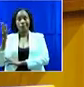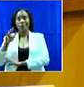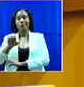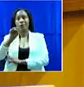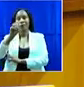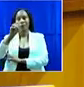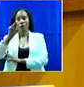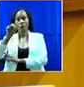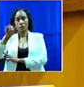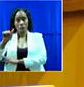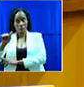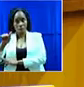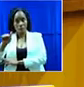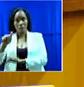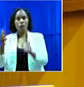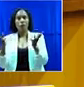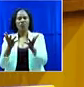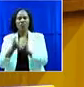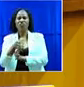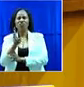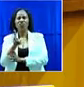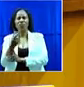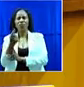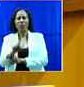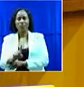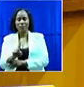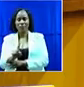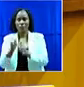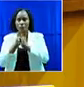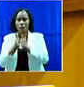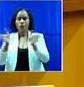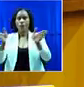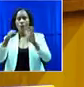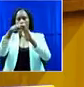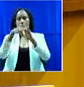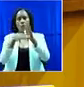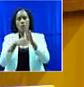where we usually address the broad program of government for the year,